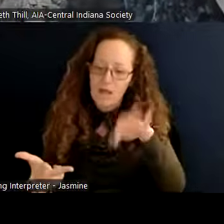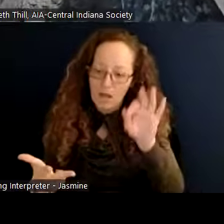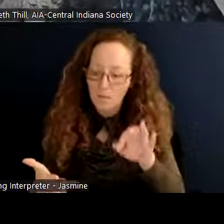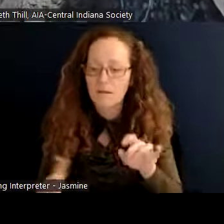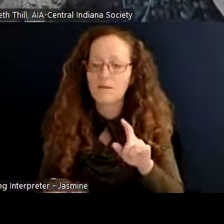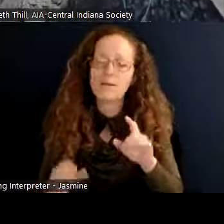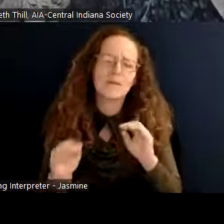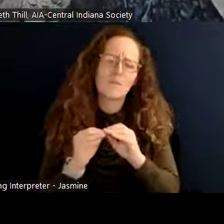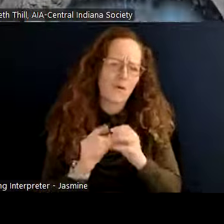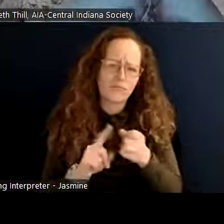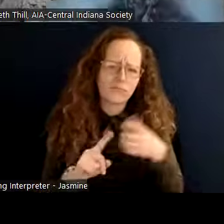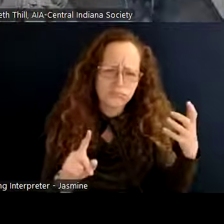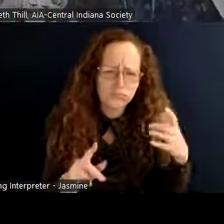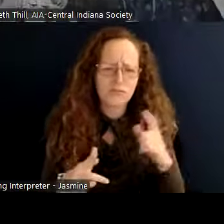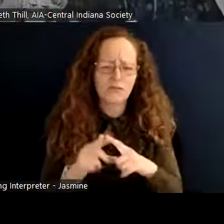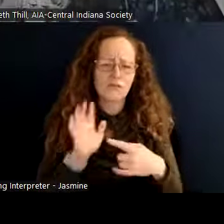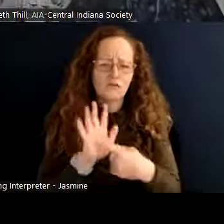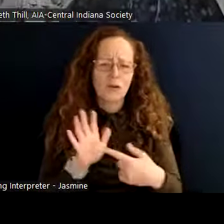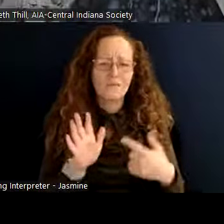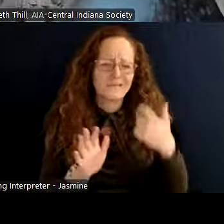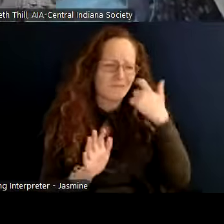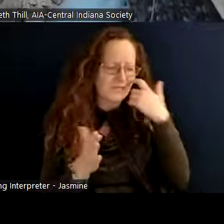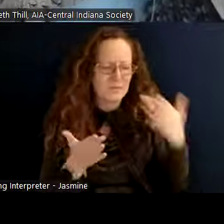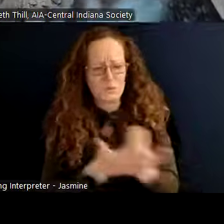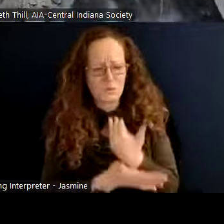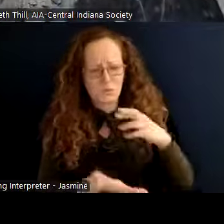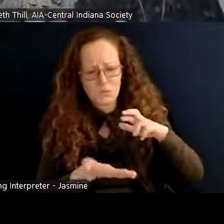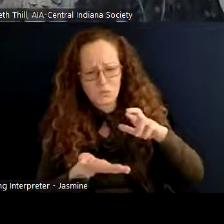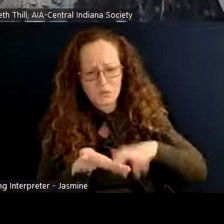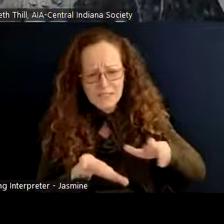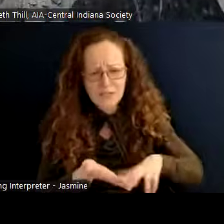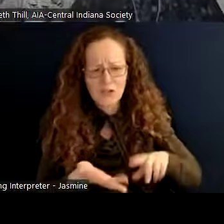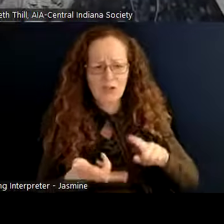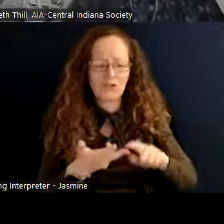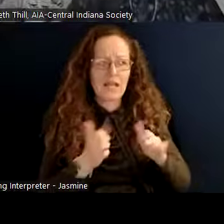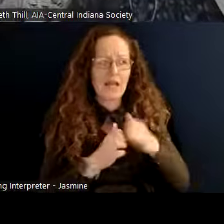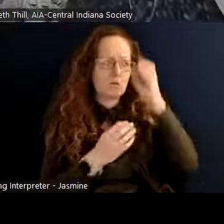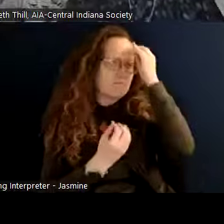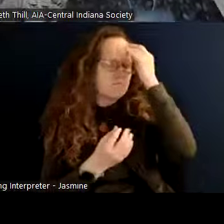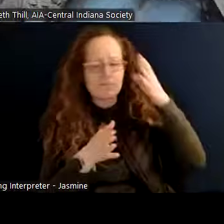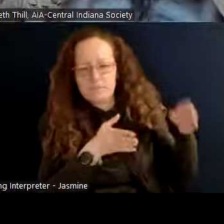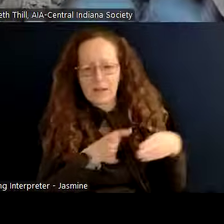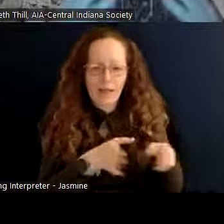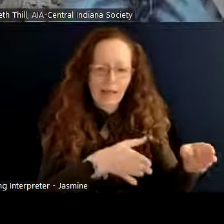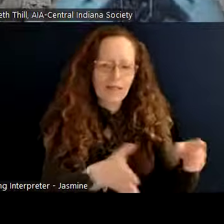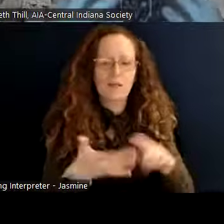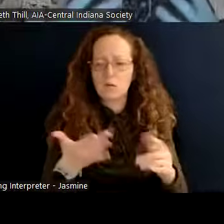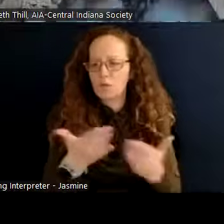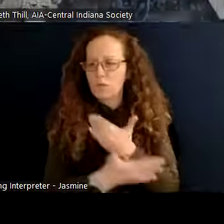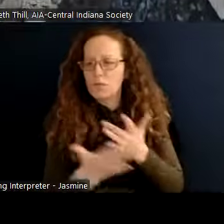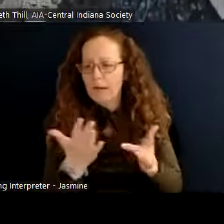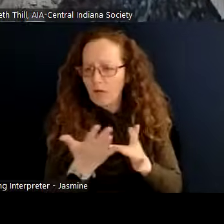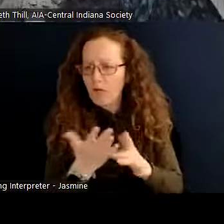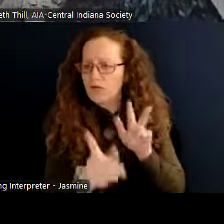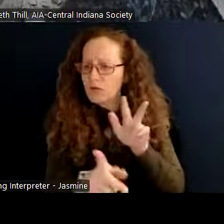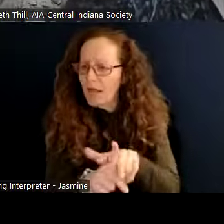of research, the newest ways of thinking about the past, the newest technology that's being brought to bear. It's really a good